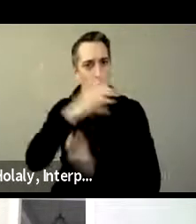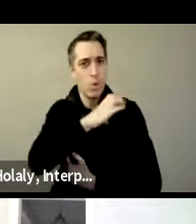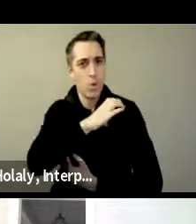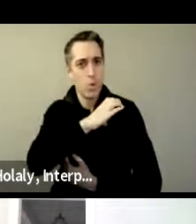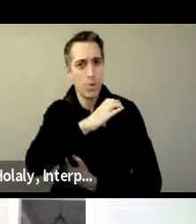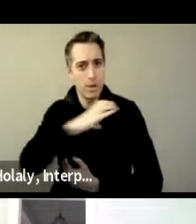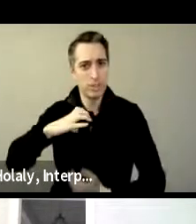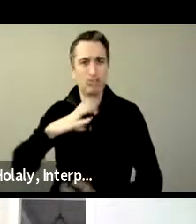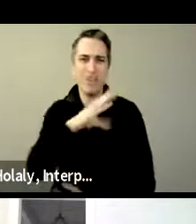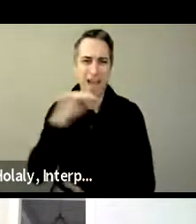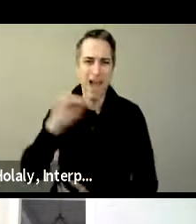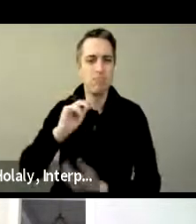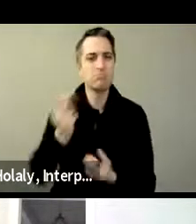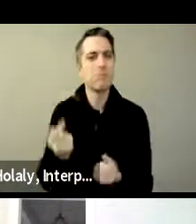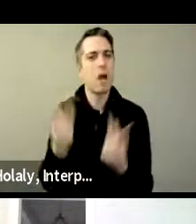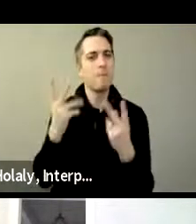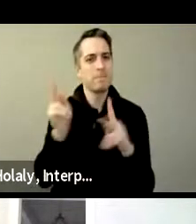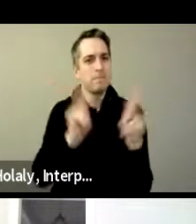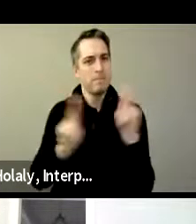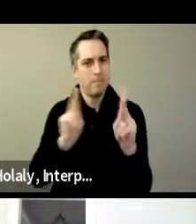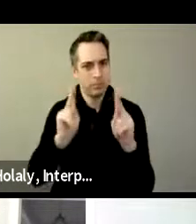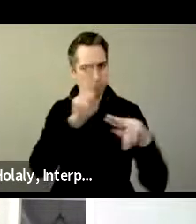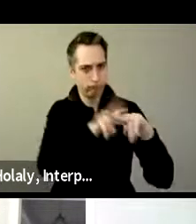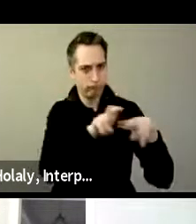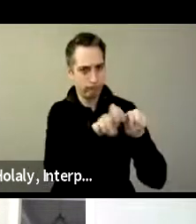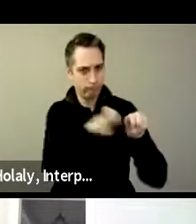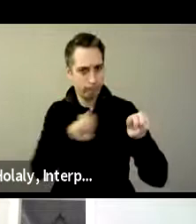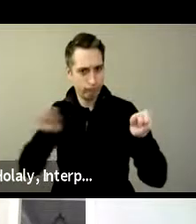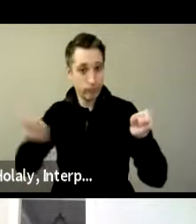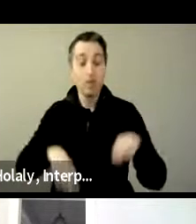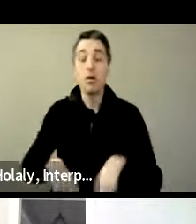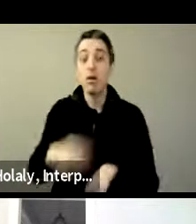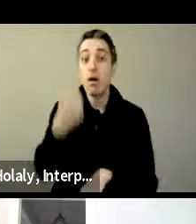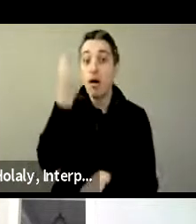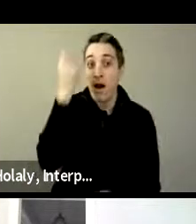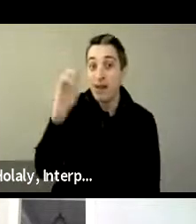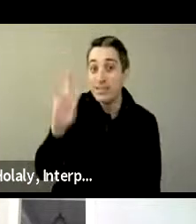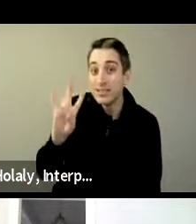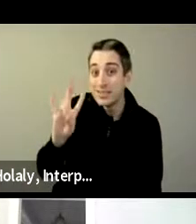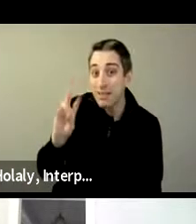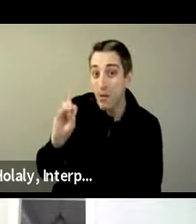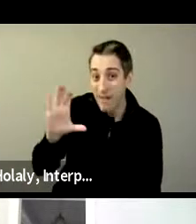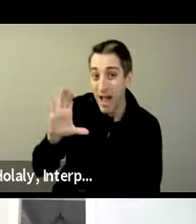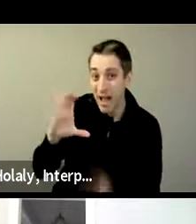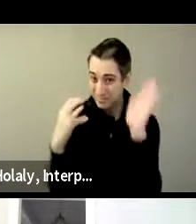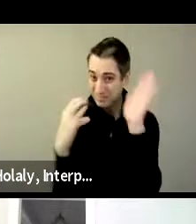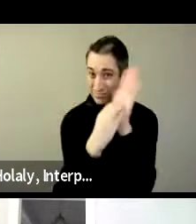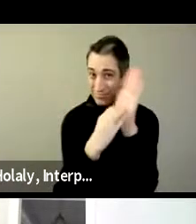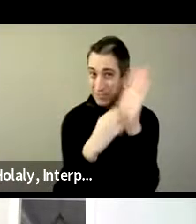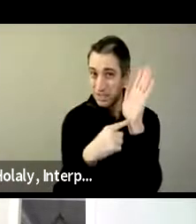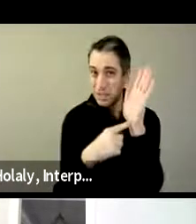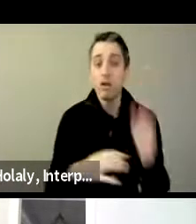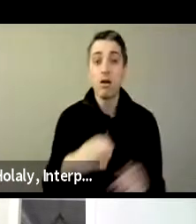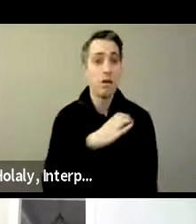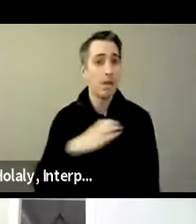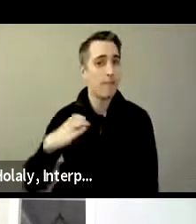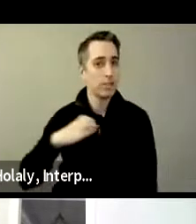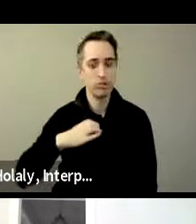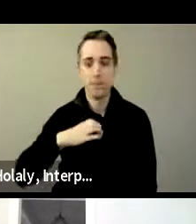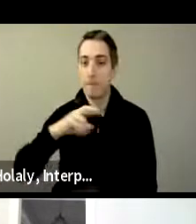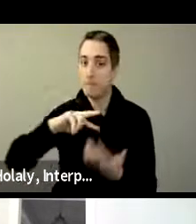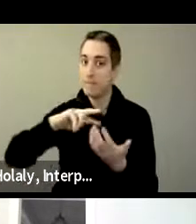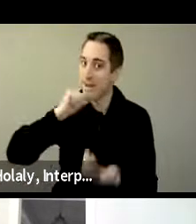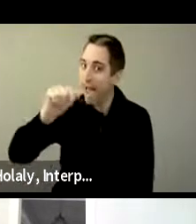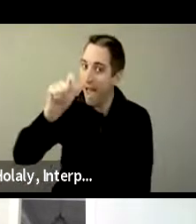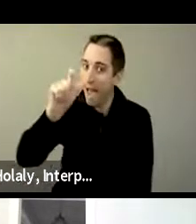Article 7, specifically Article 705, tells us that the commission is not prevented